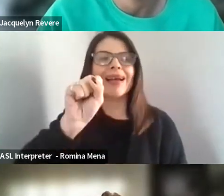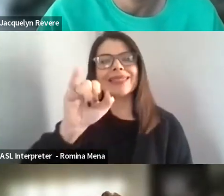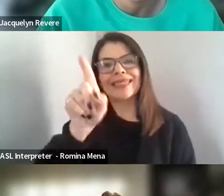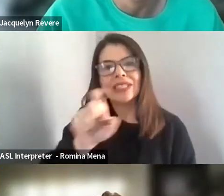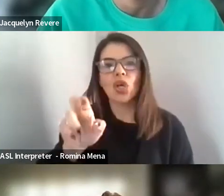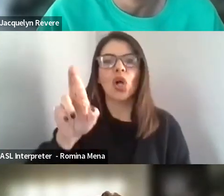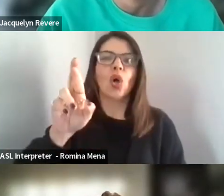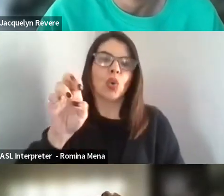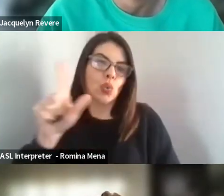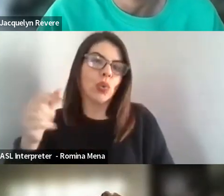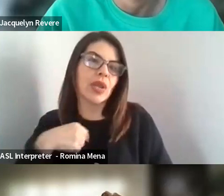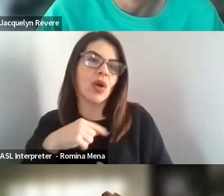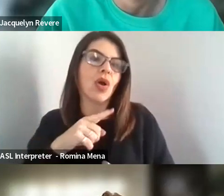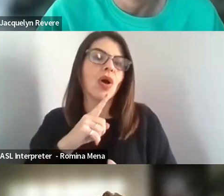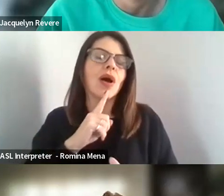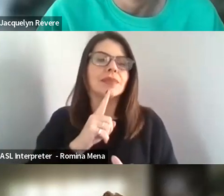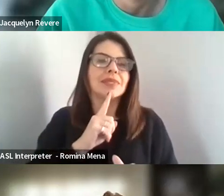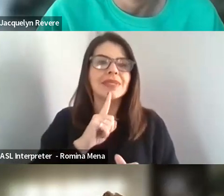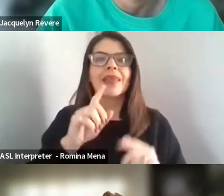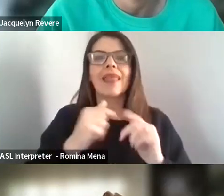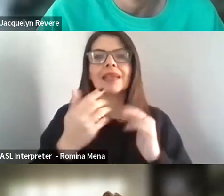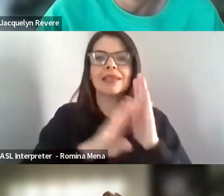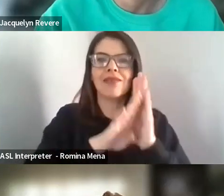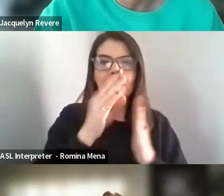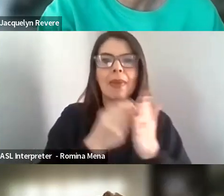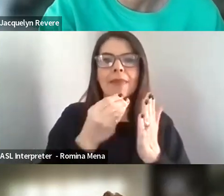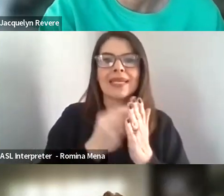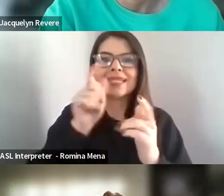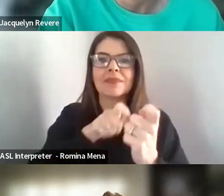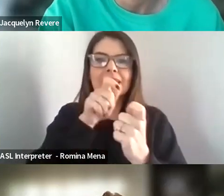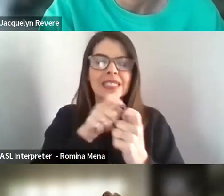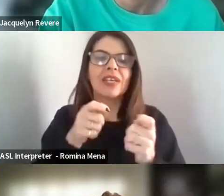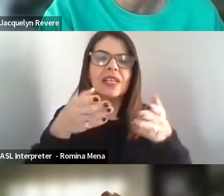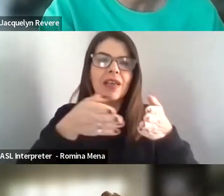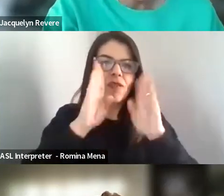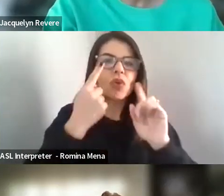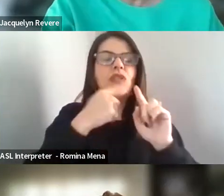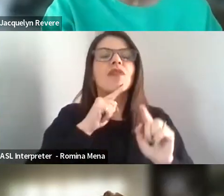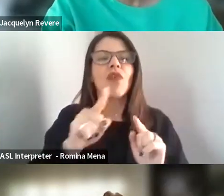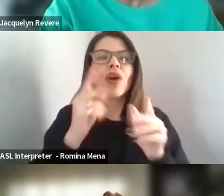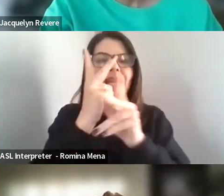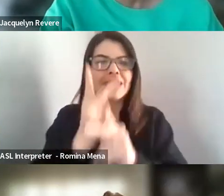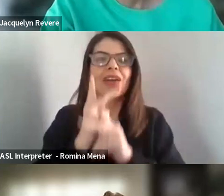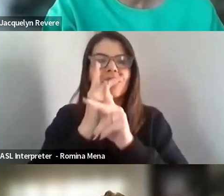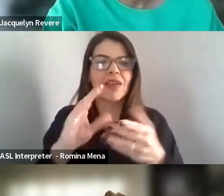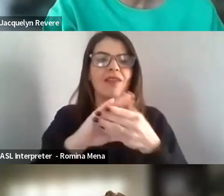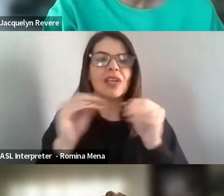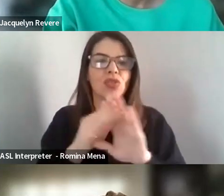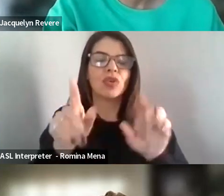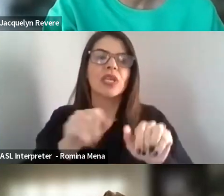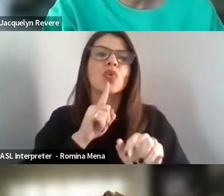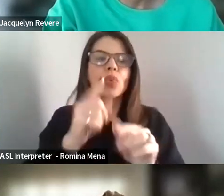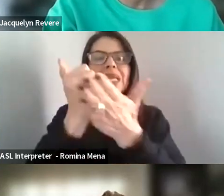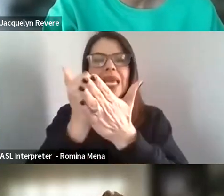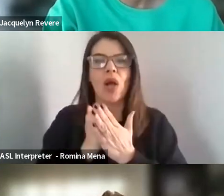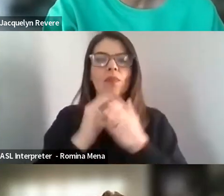I'm saying that startup funds or development grants specifically geared towards caregiving stories would go a long way towards getting these kinds of